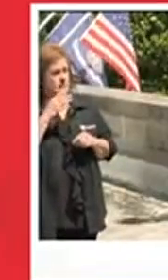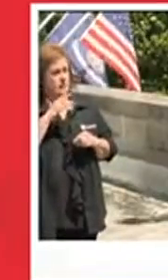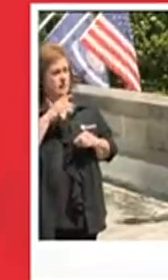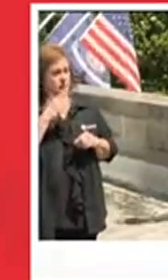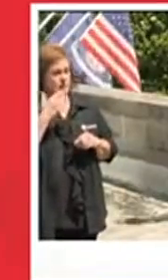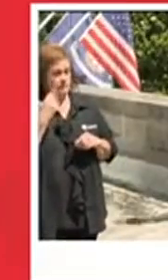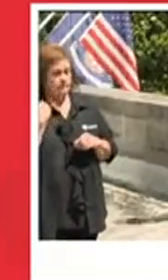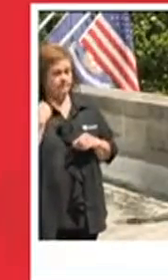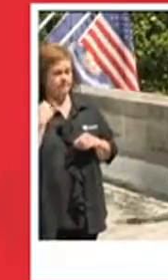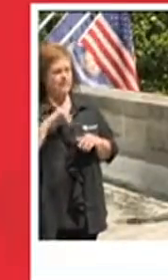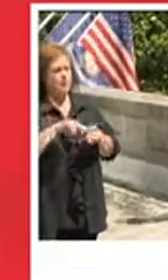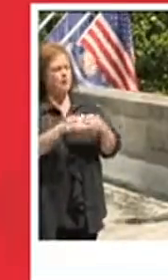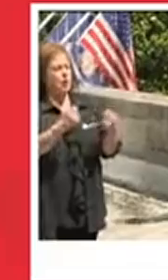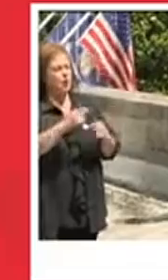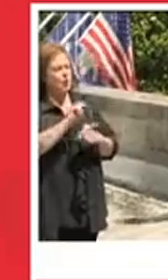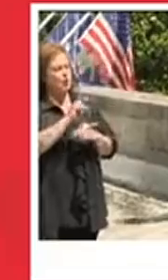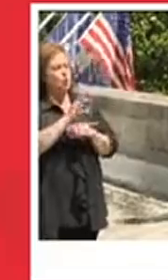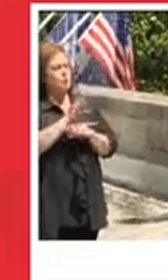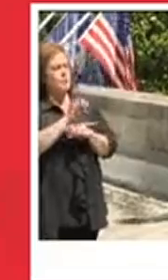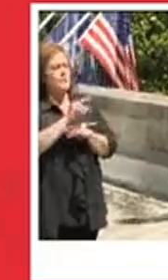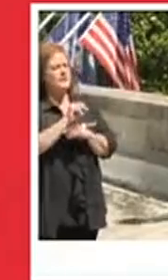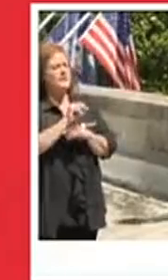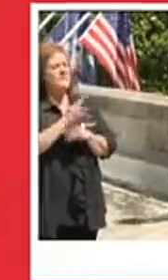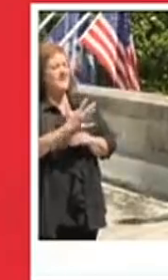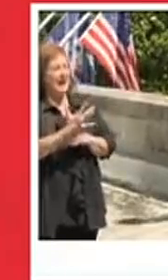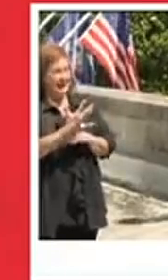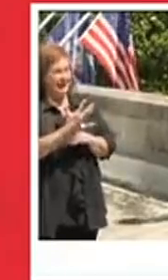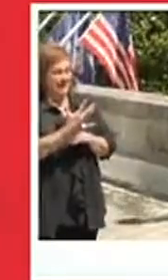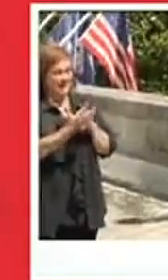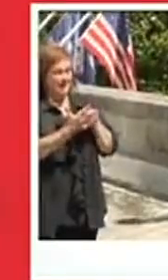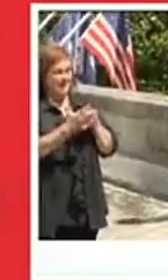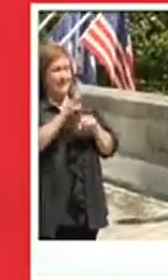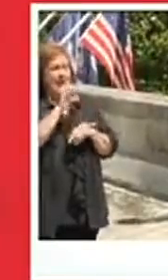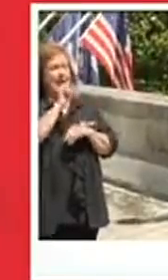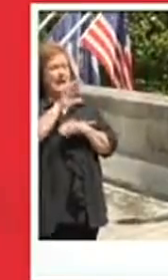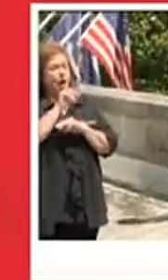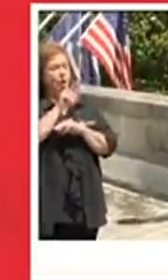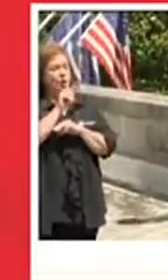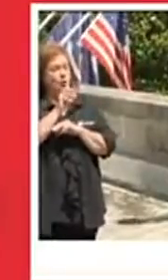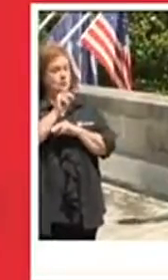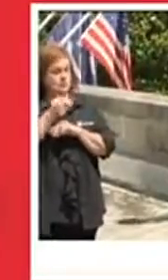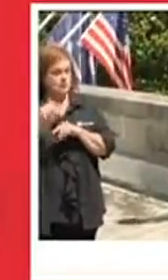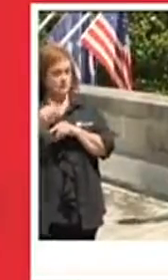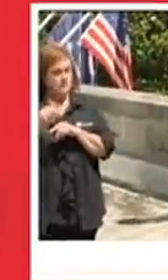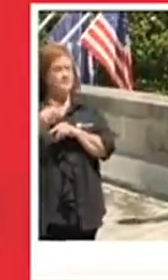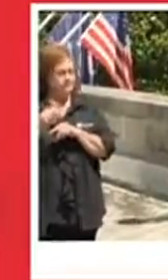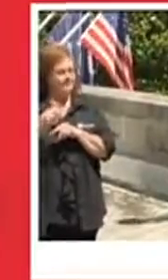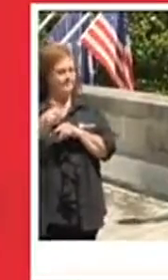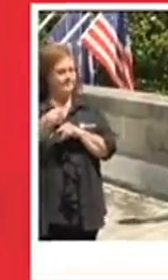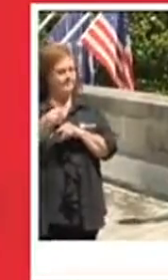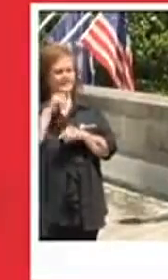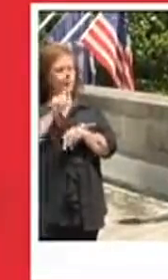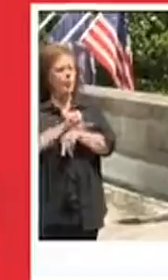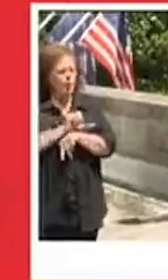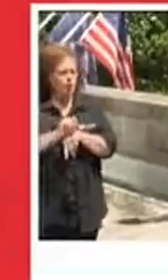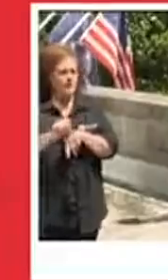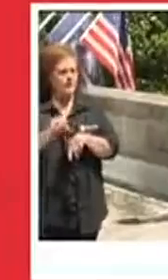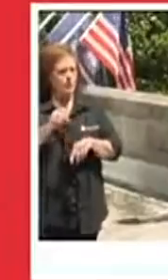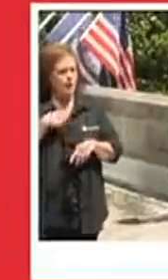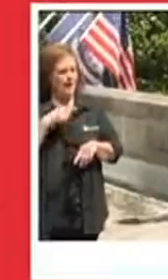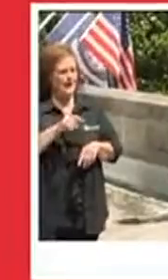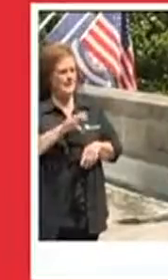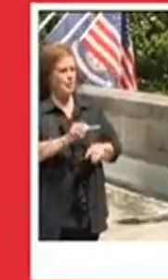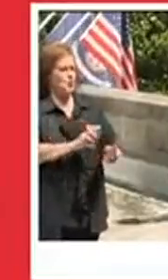5, we will be using our EMDs at the Carrollton Station when the rain begins. They